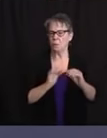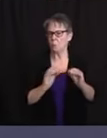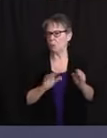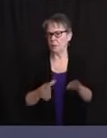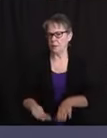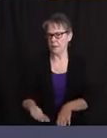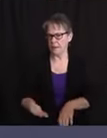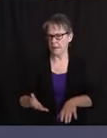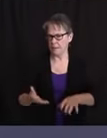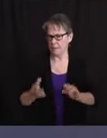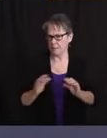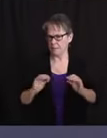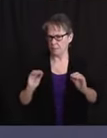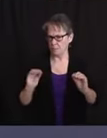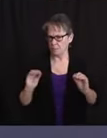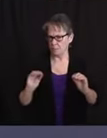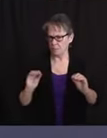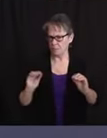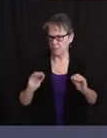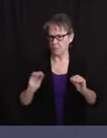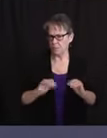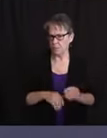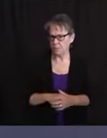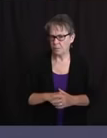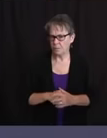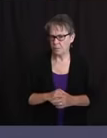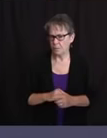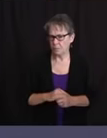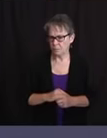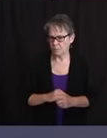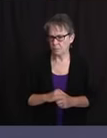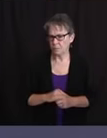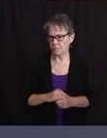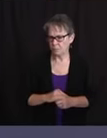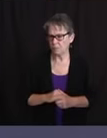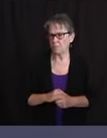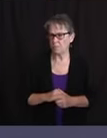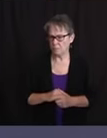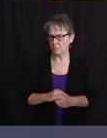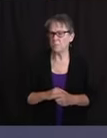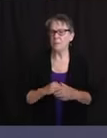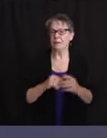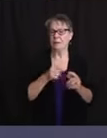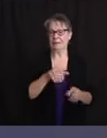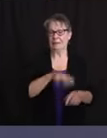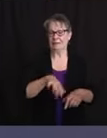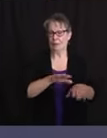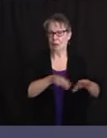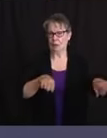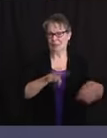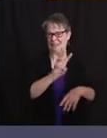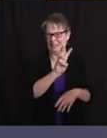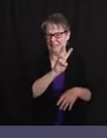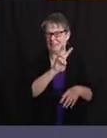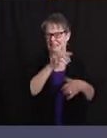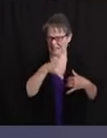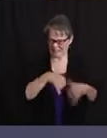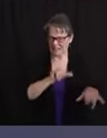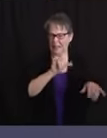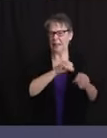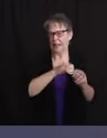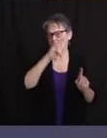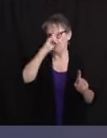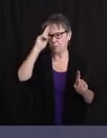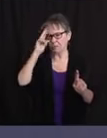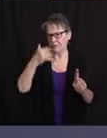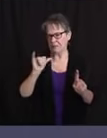COVID-19. 6 individuals are currently still hospitalized. The governor reviewed the new cases and